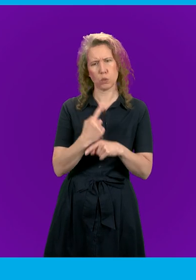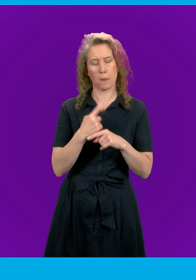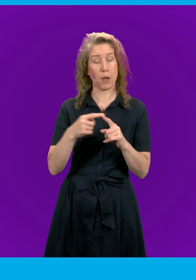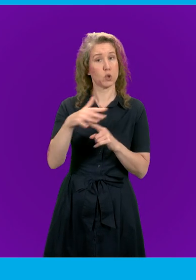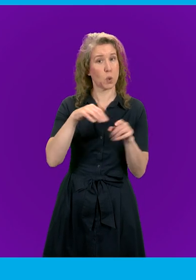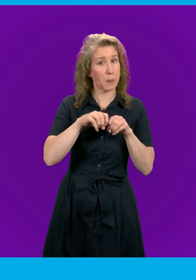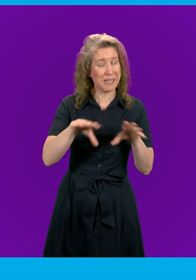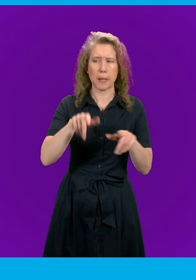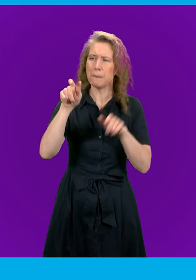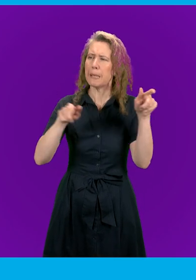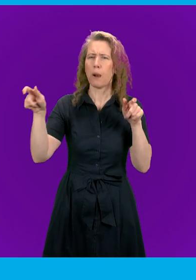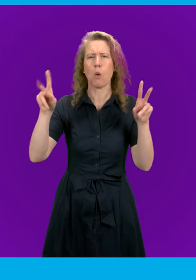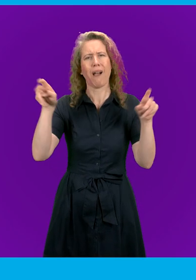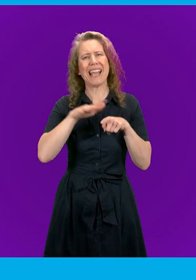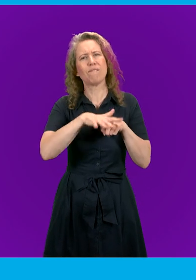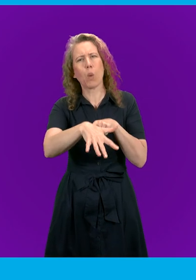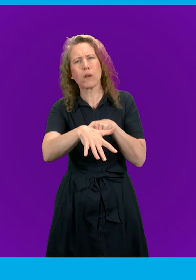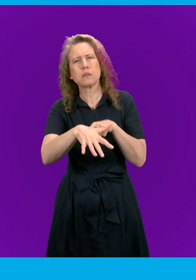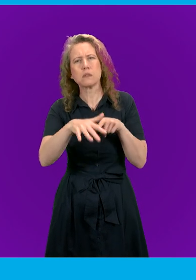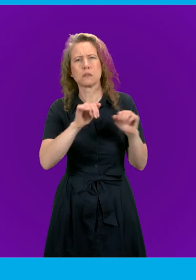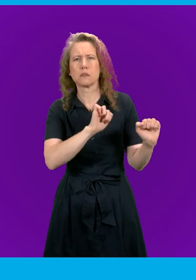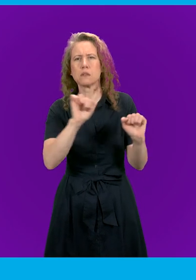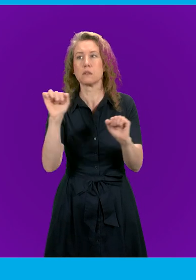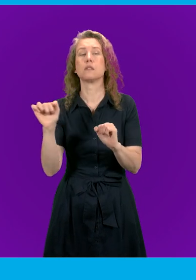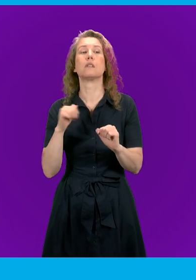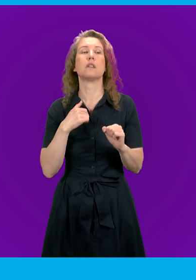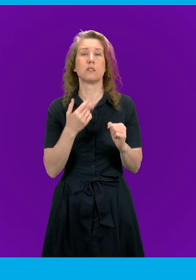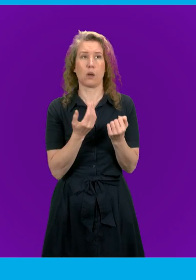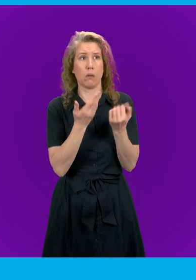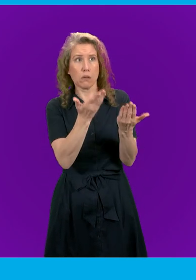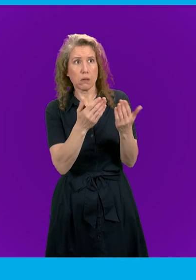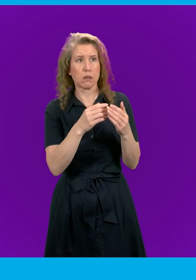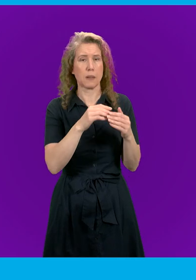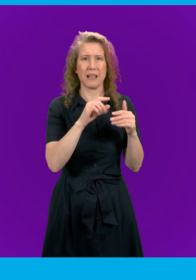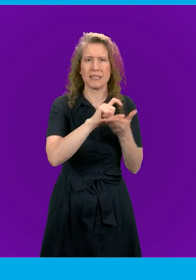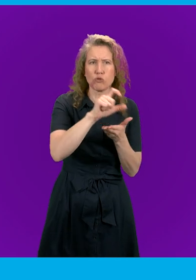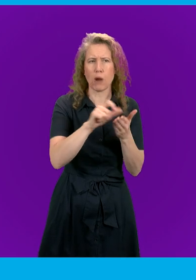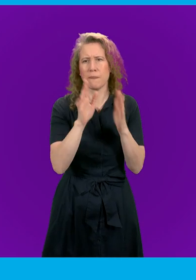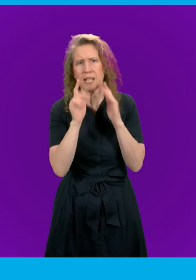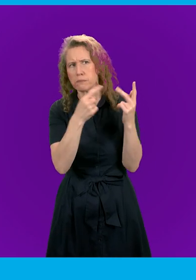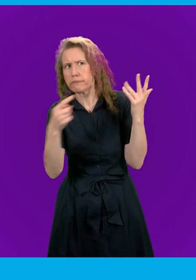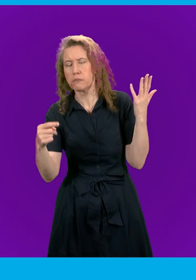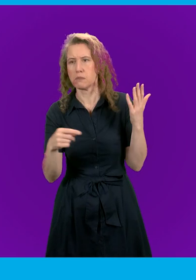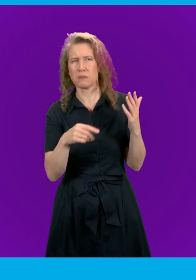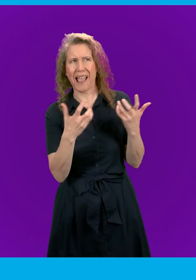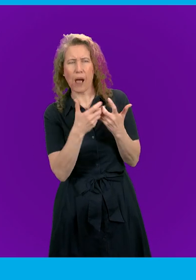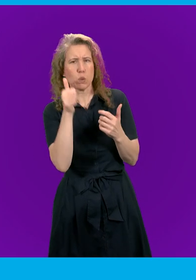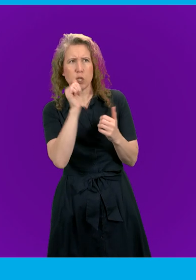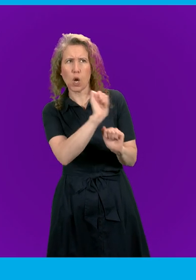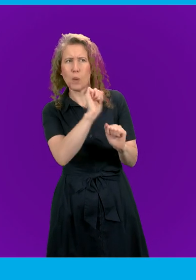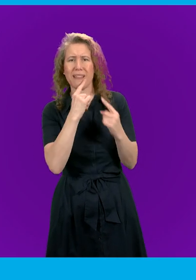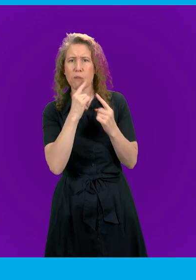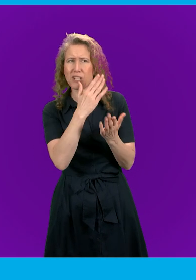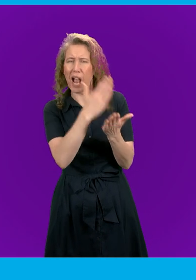media influencers, by entrusting social media platforms and other resources, how do we know that that's completely accurate and it's not